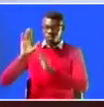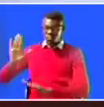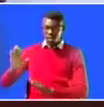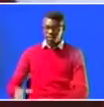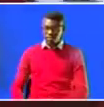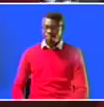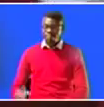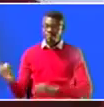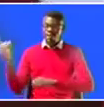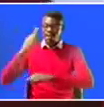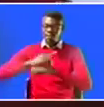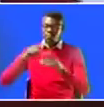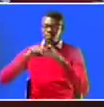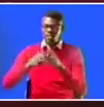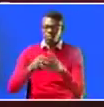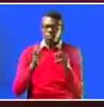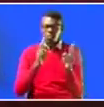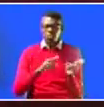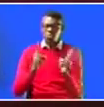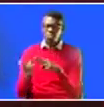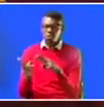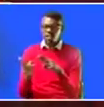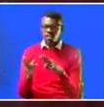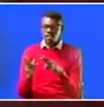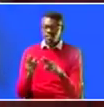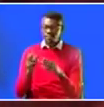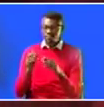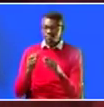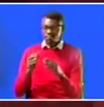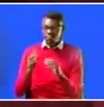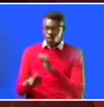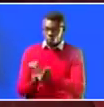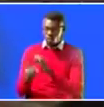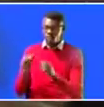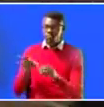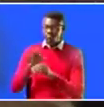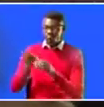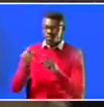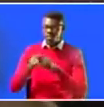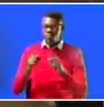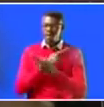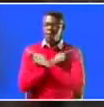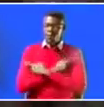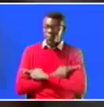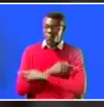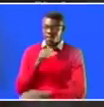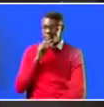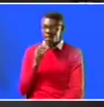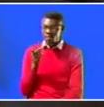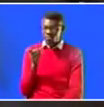His day begins just like any other, breakfast and then relaxation. The young man